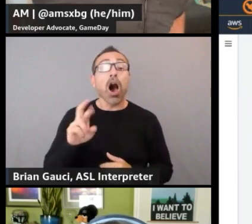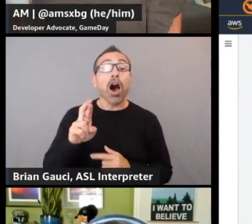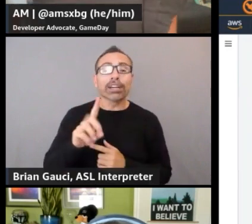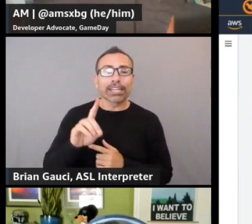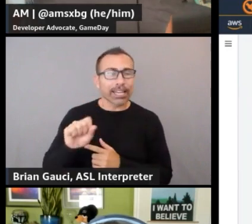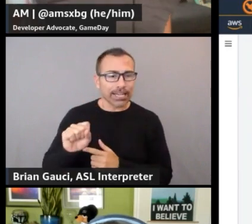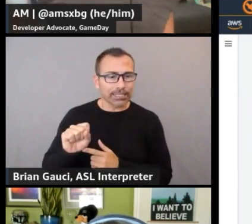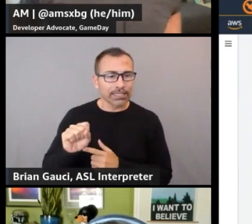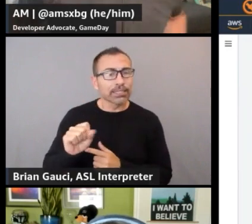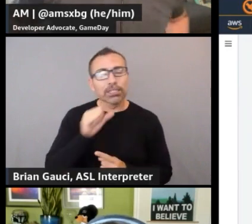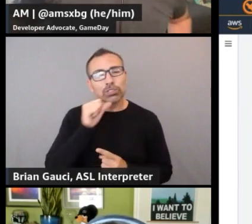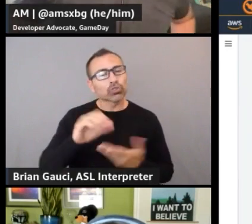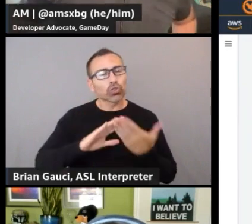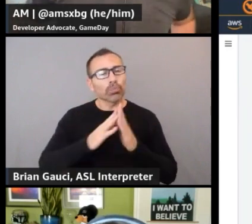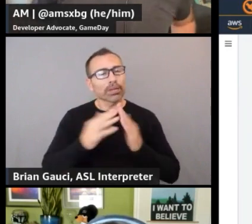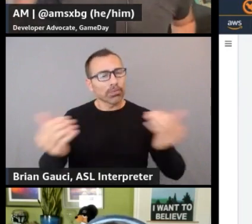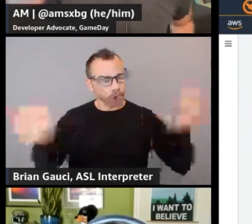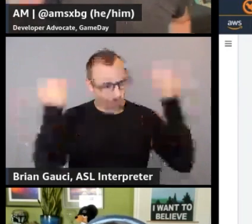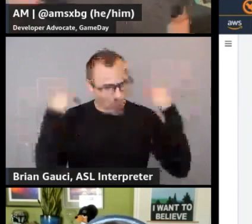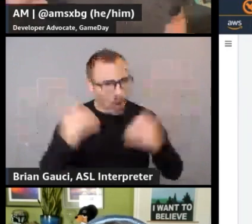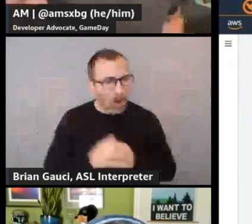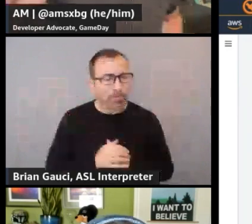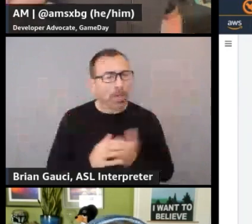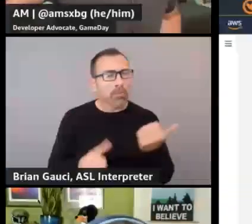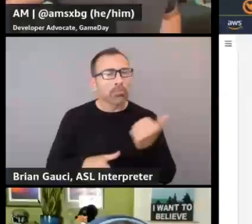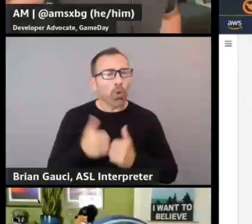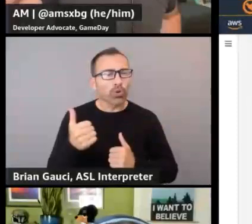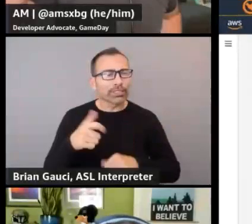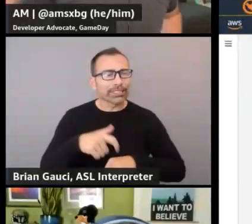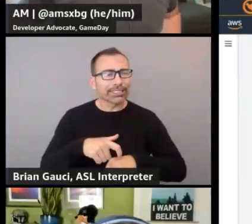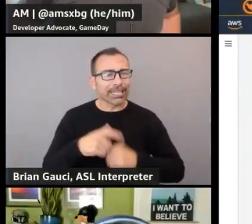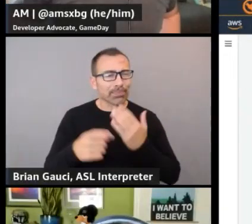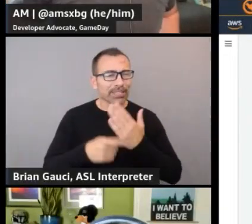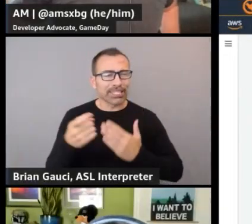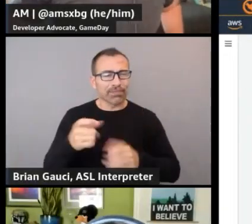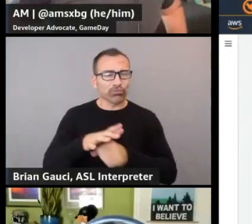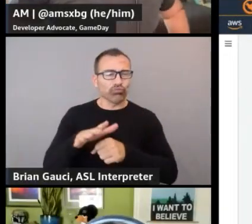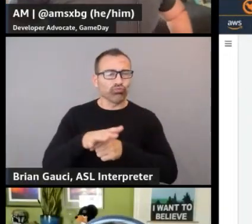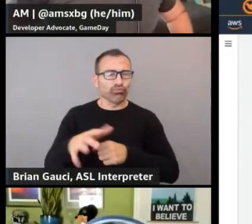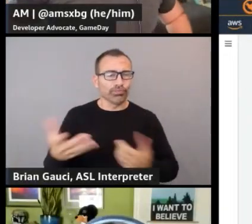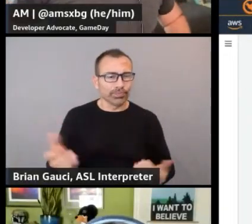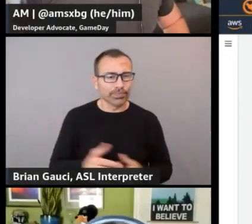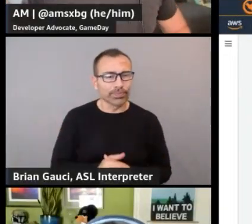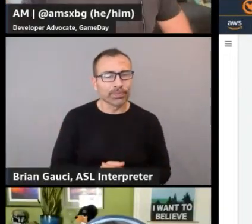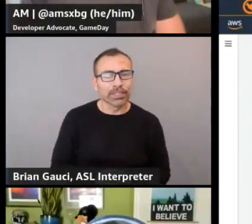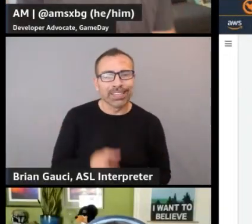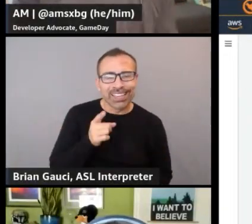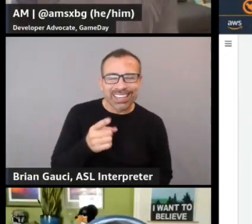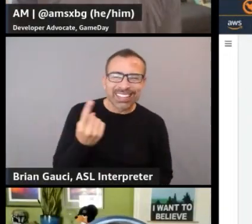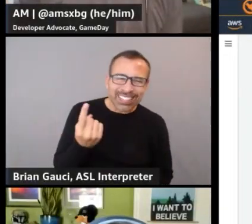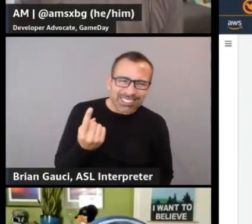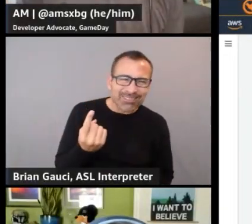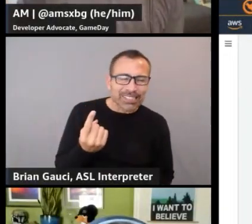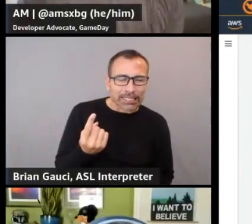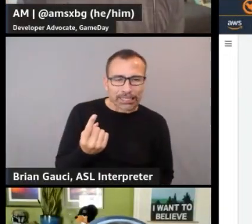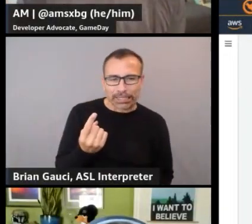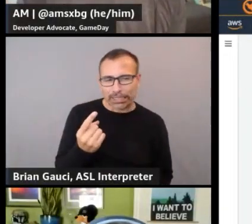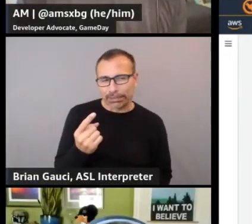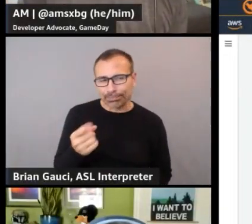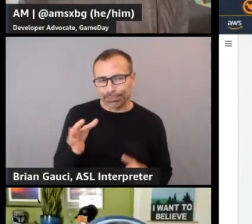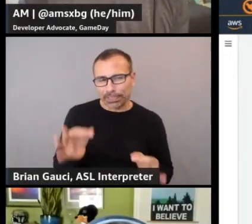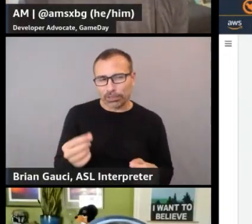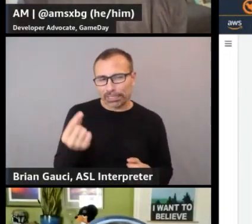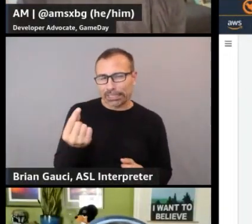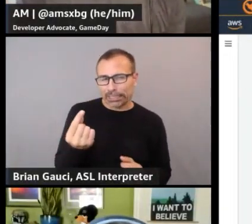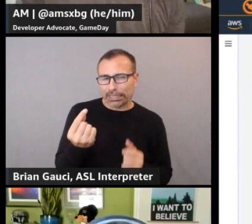Most of the time, almost all the time, just the default amount is the same. In this case, what I did is I just decided to choose a slightly bigger instance, and that's because